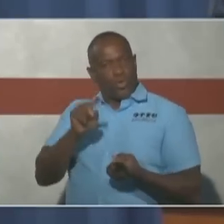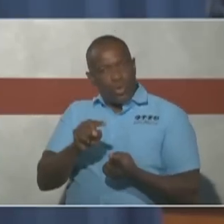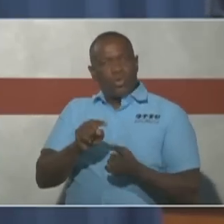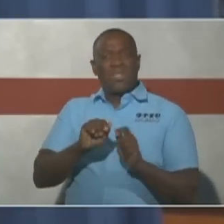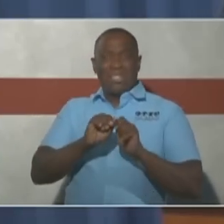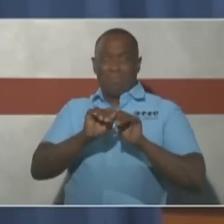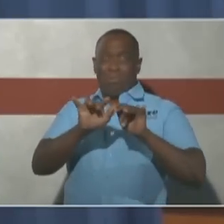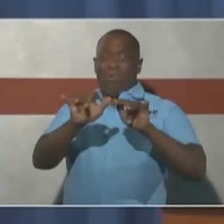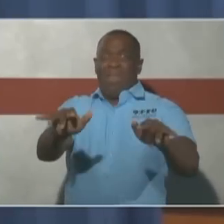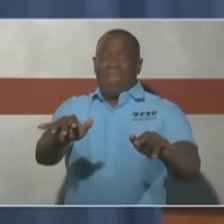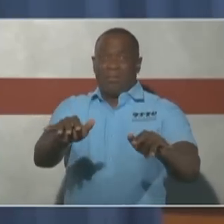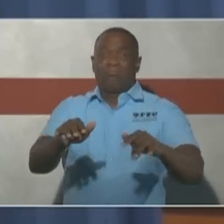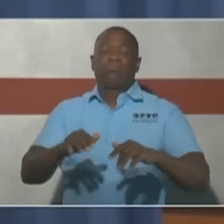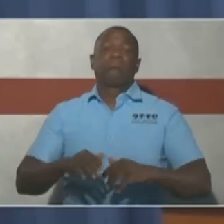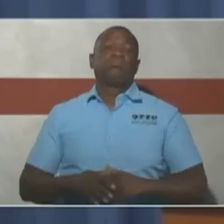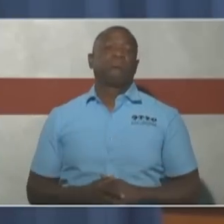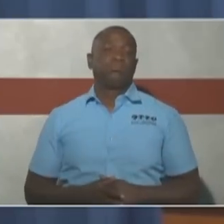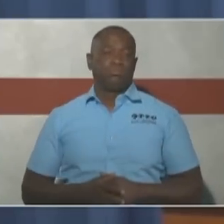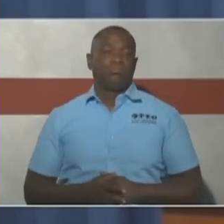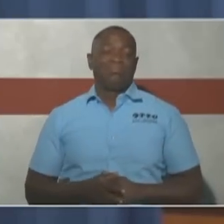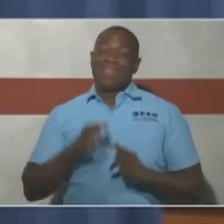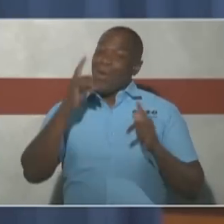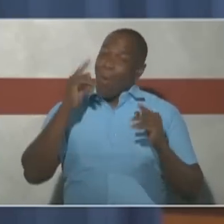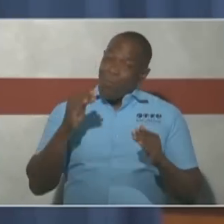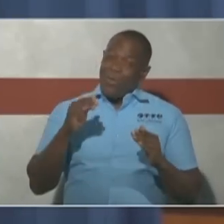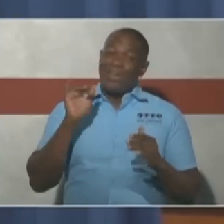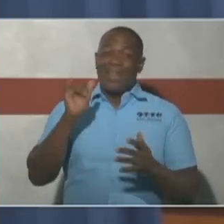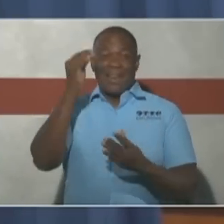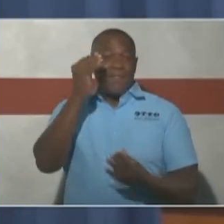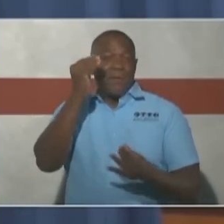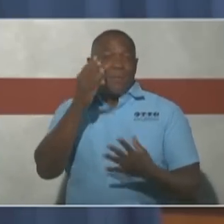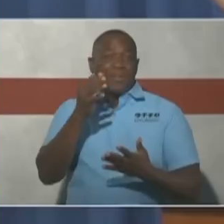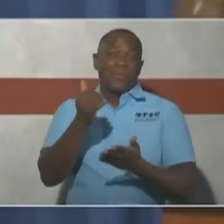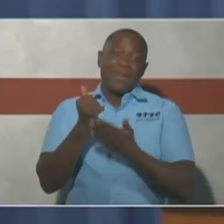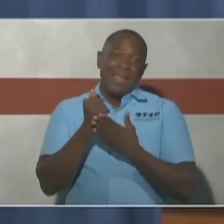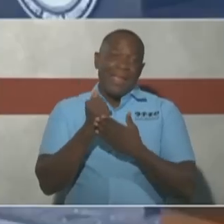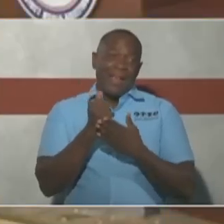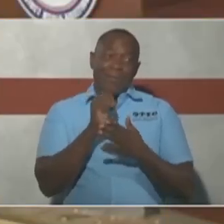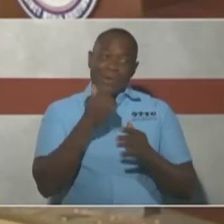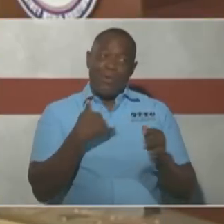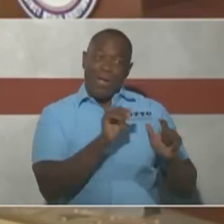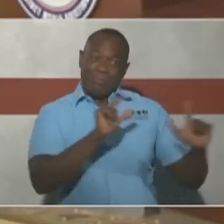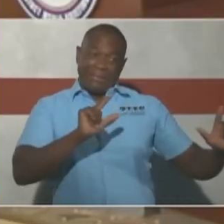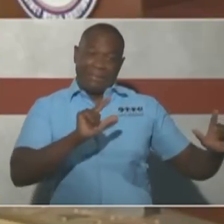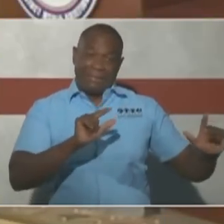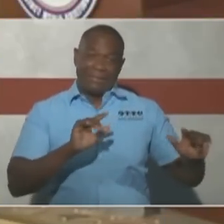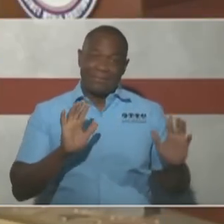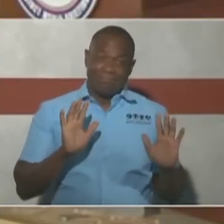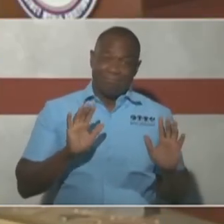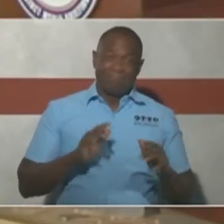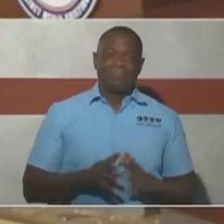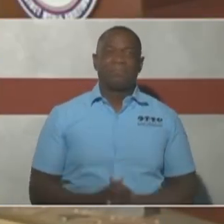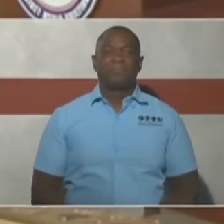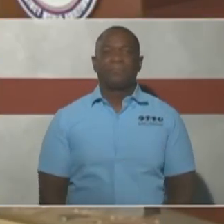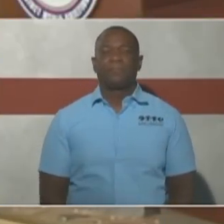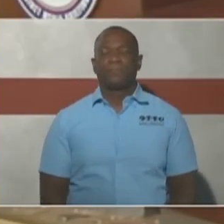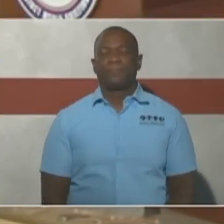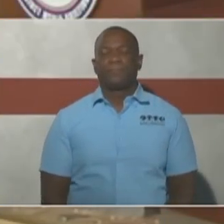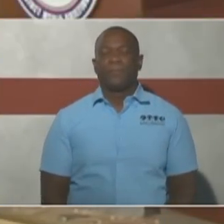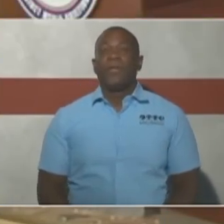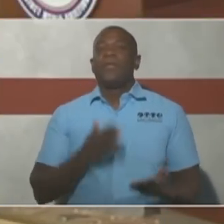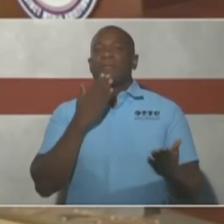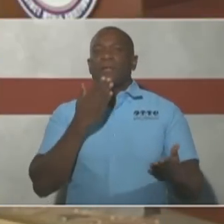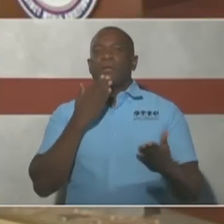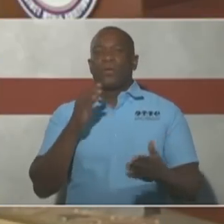indoor spaces, places where we can have transmission, also take their own personal precautions and protection, wearing their masks indoors